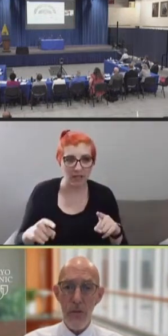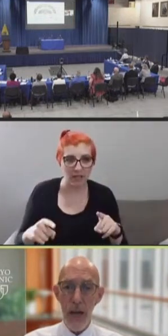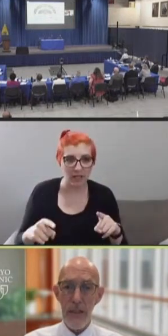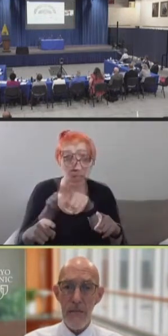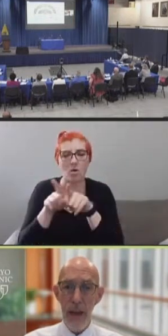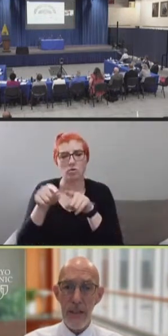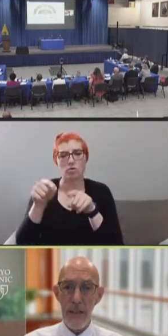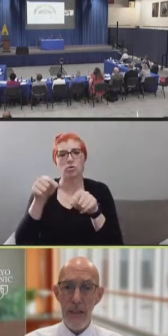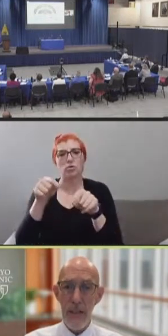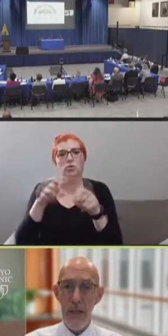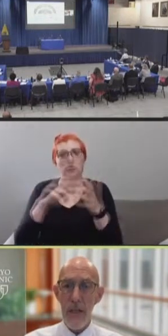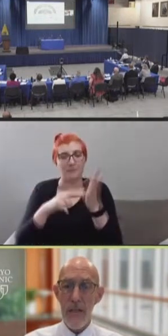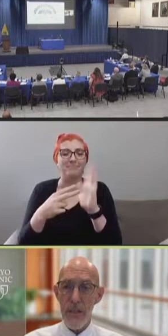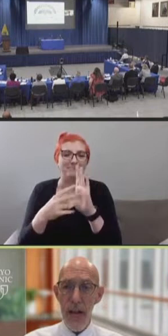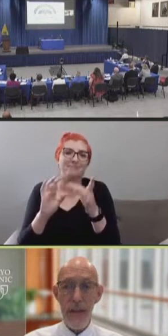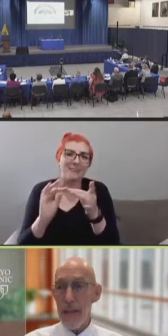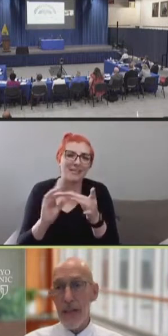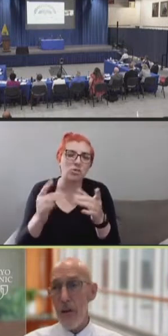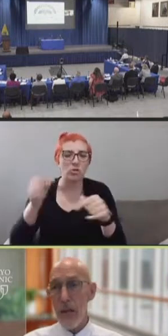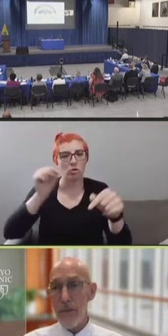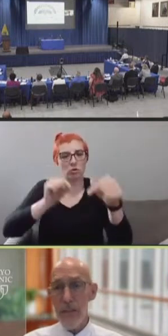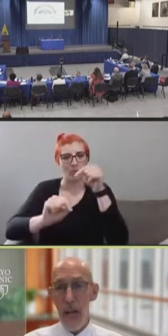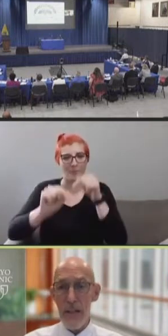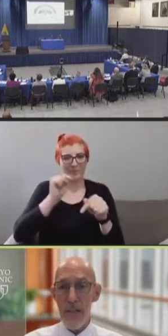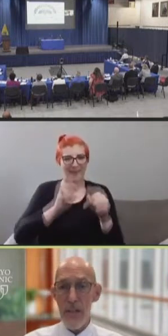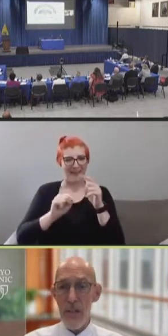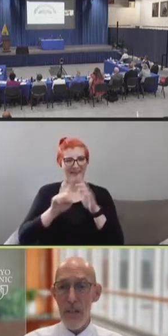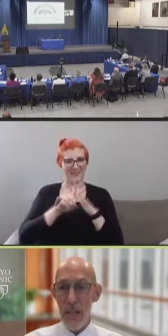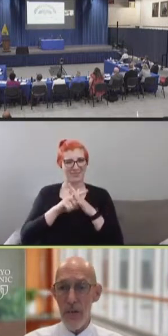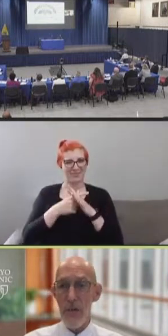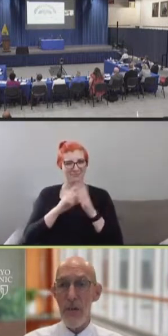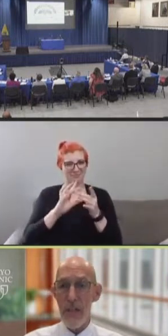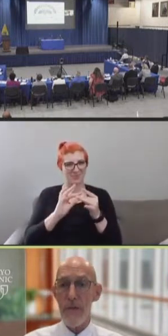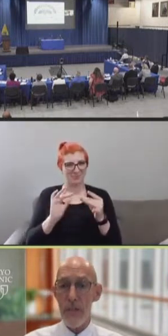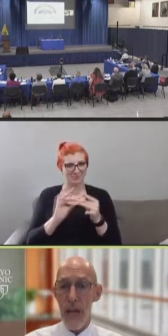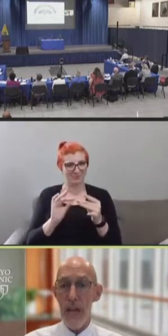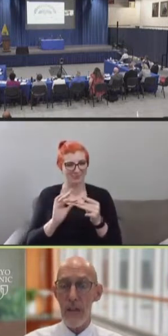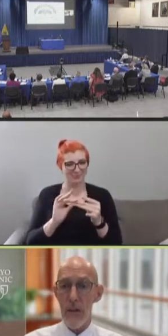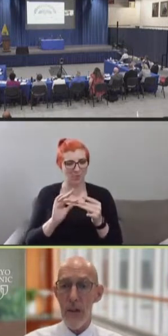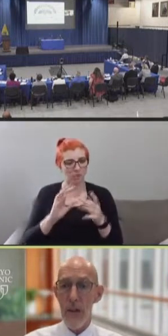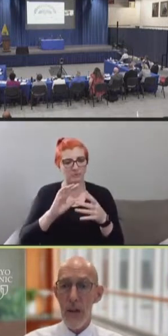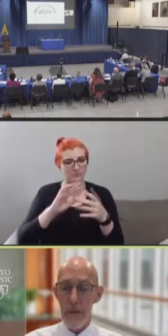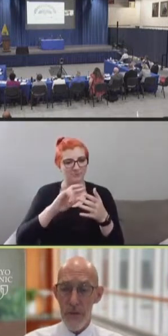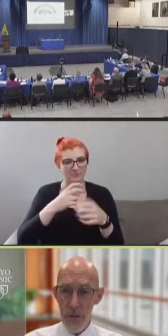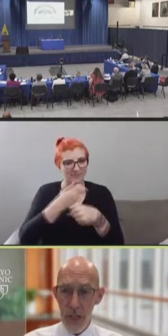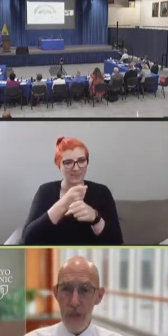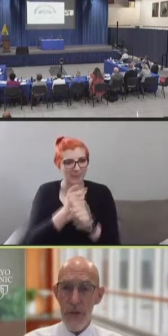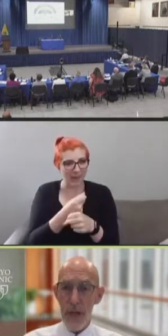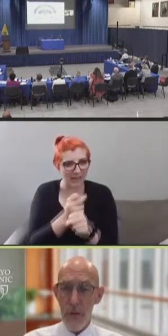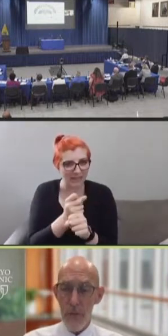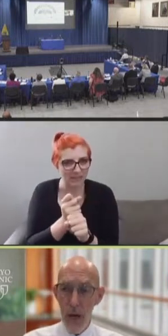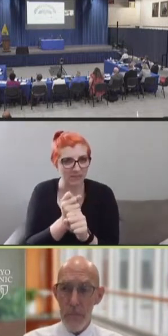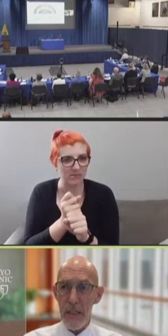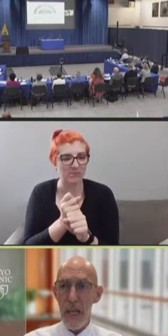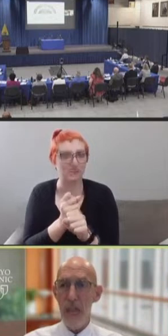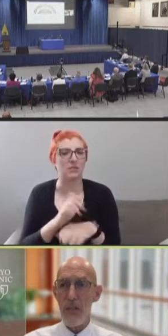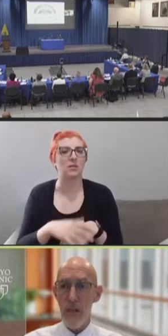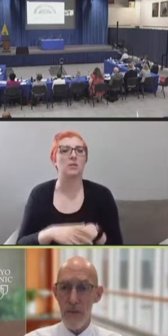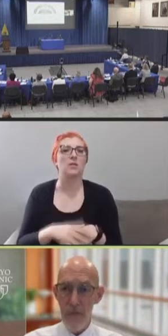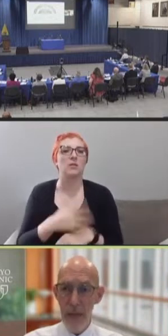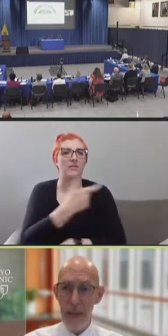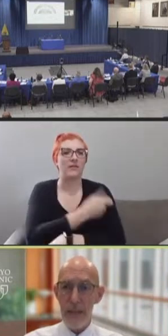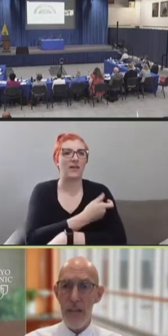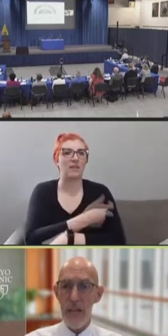toward directed vaccine design. And like all of science, this is an iterative cycle of discovery,